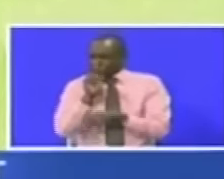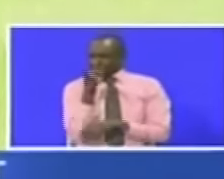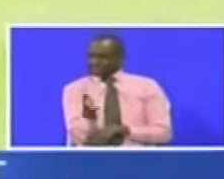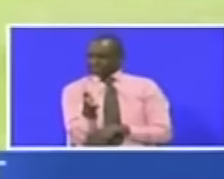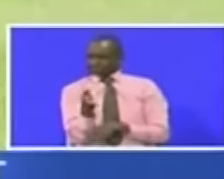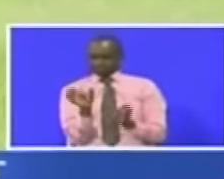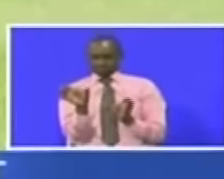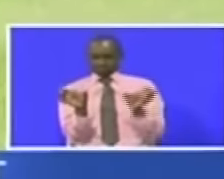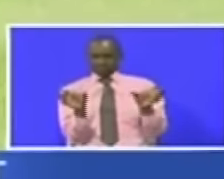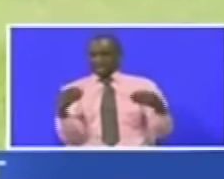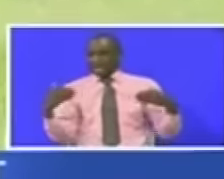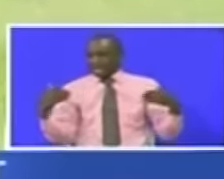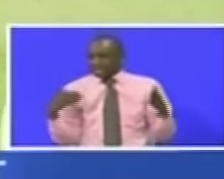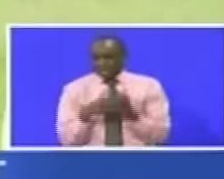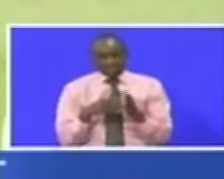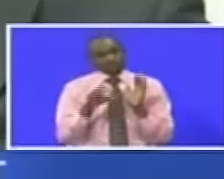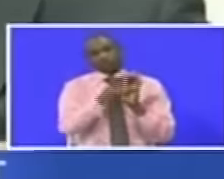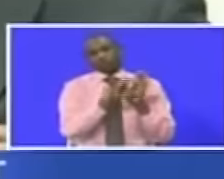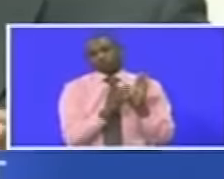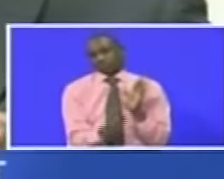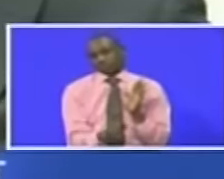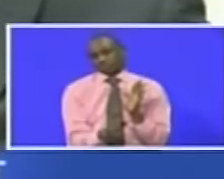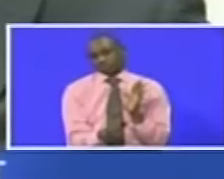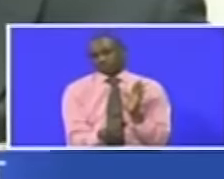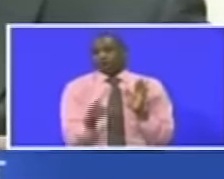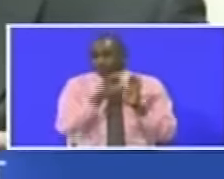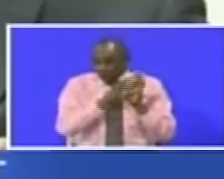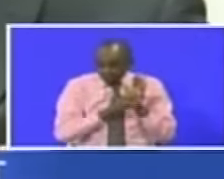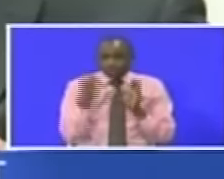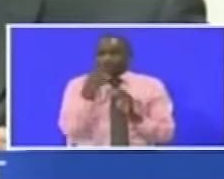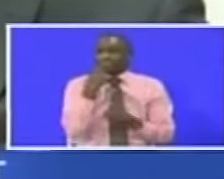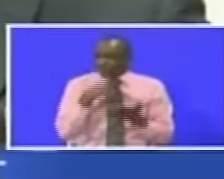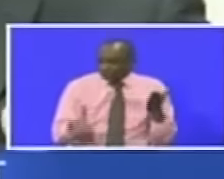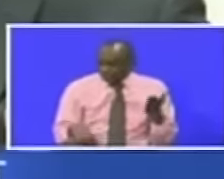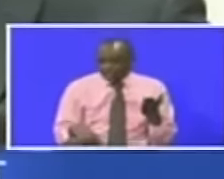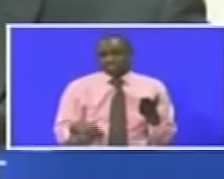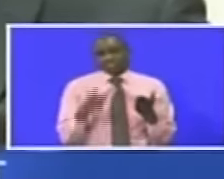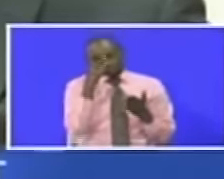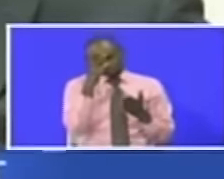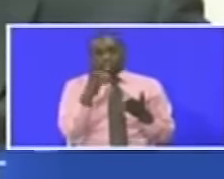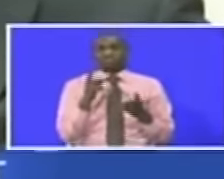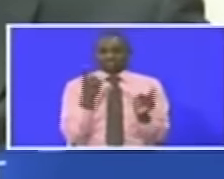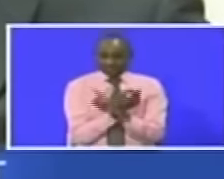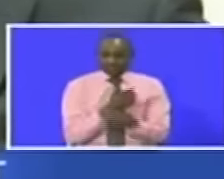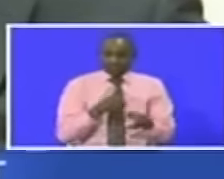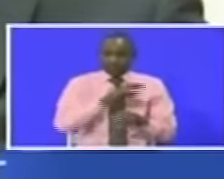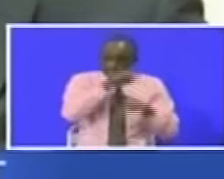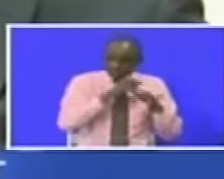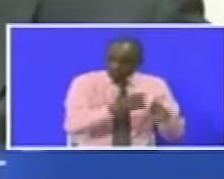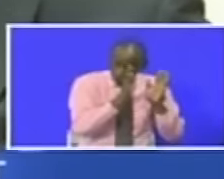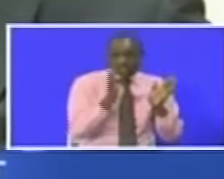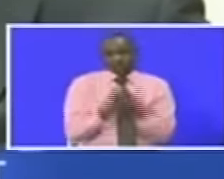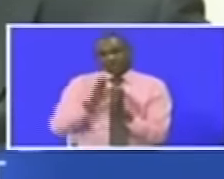that goes against the constitution, because the constitution only sees two types of roads, national roads